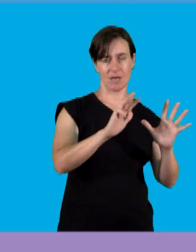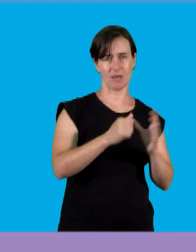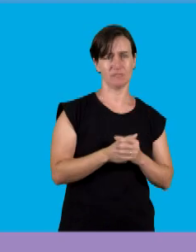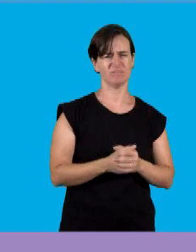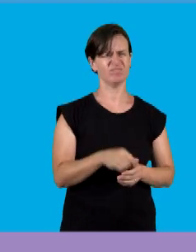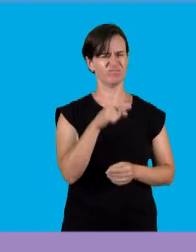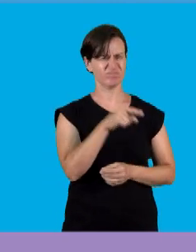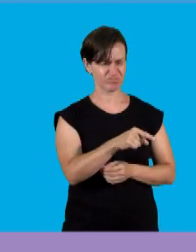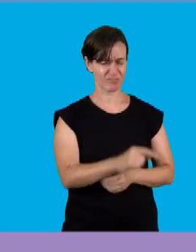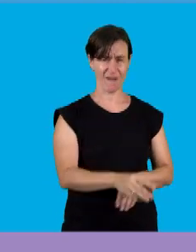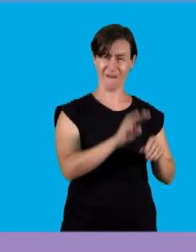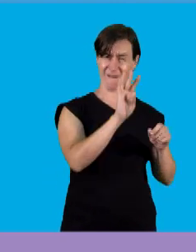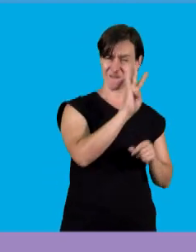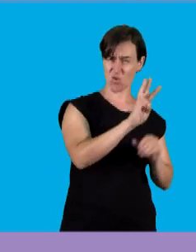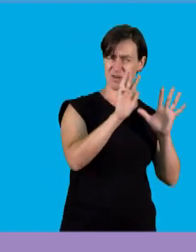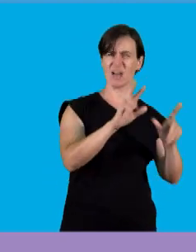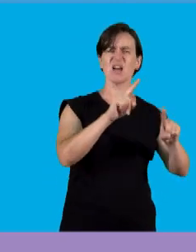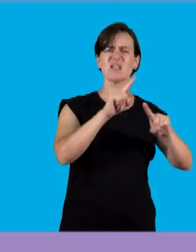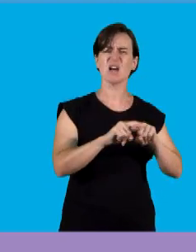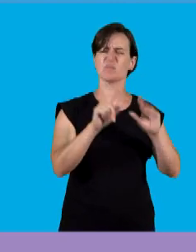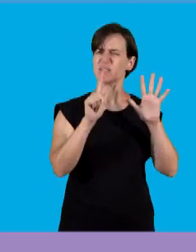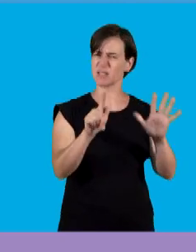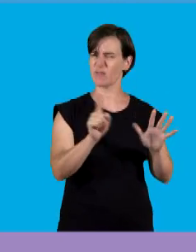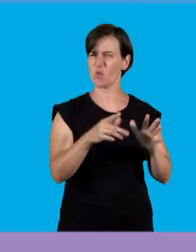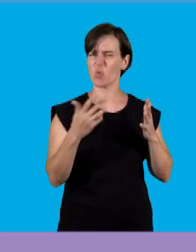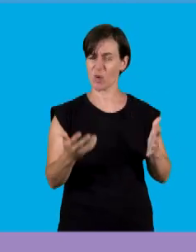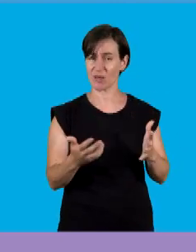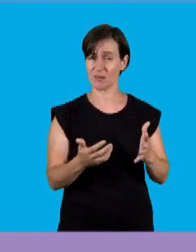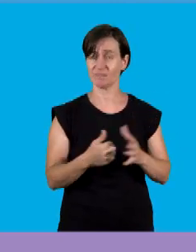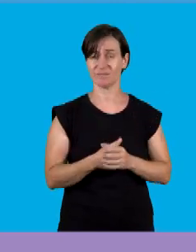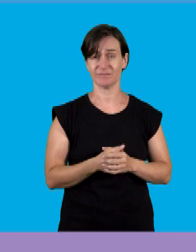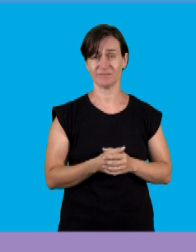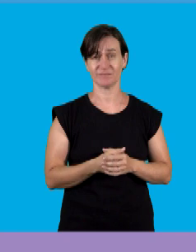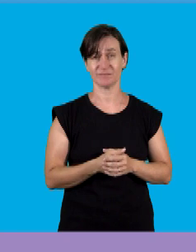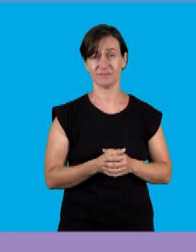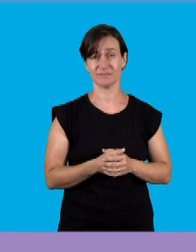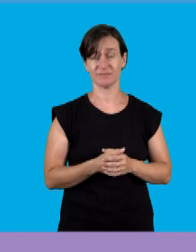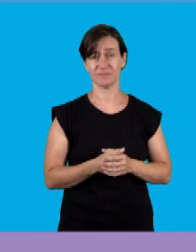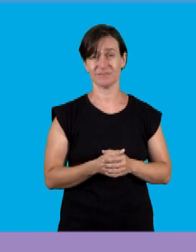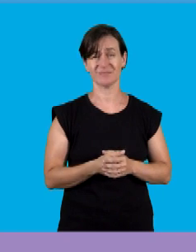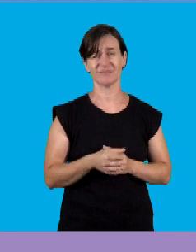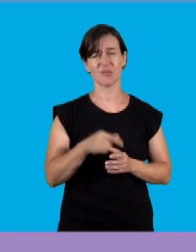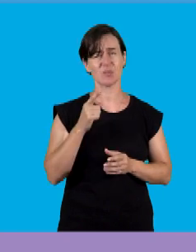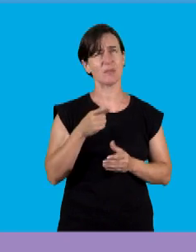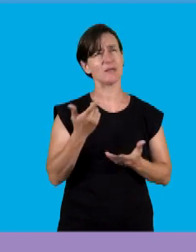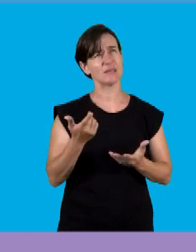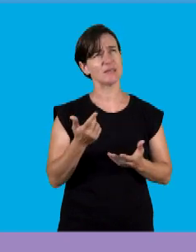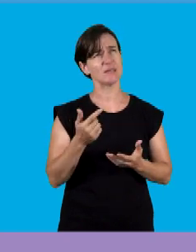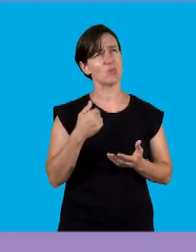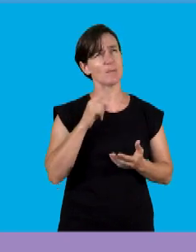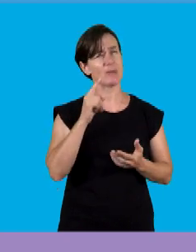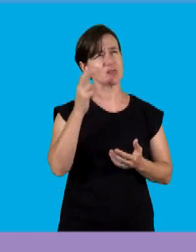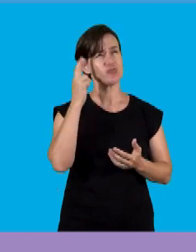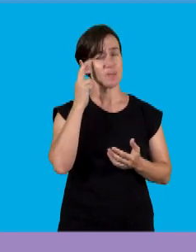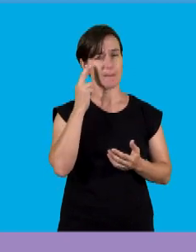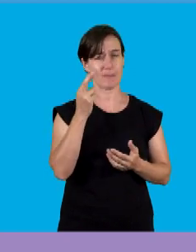49. But what is 49 multiplied by 7? Now remember, this brings us back to those square numbers and those